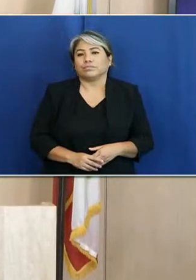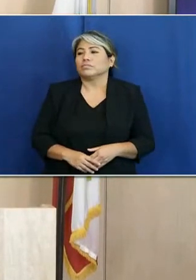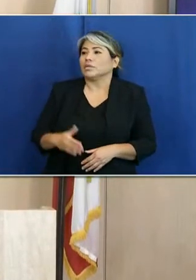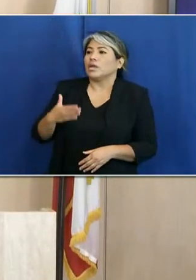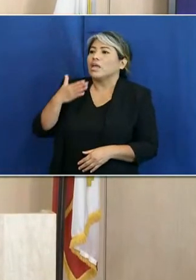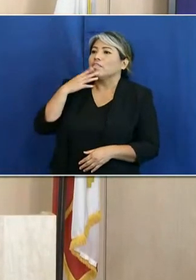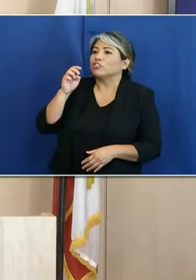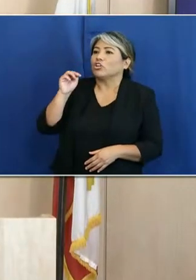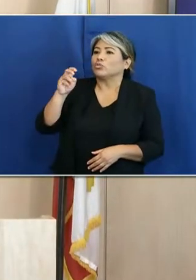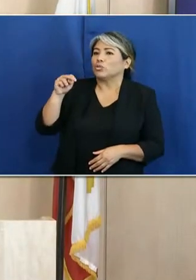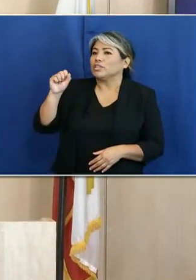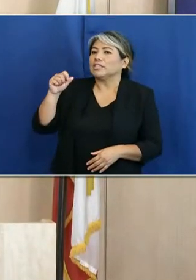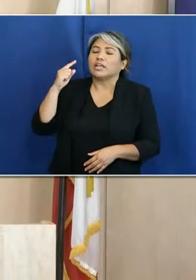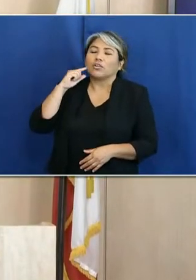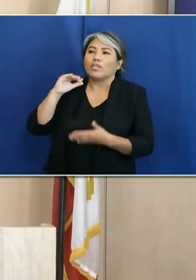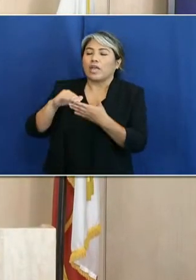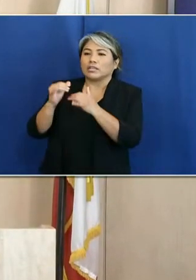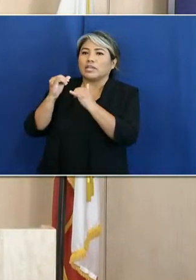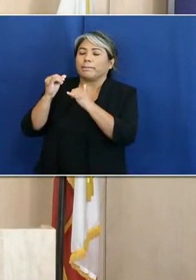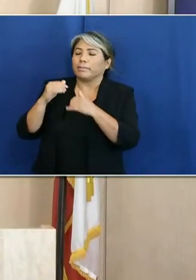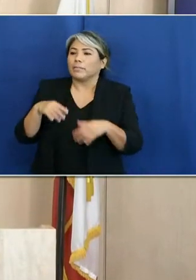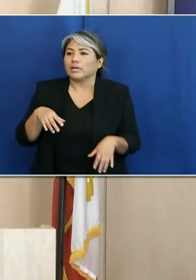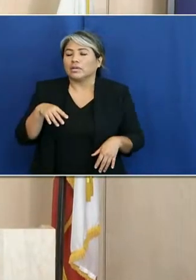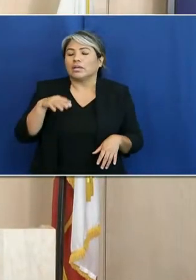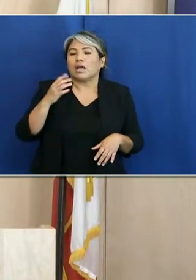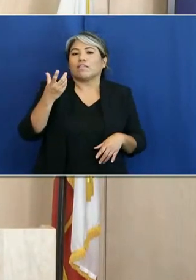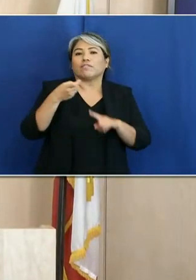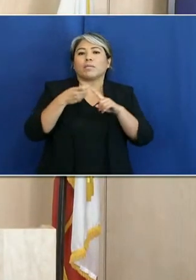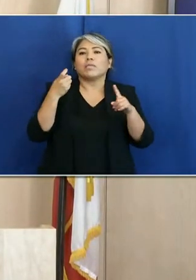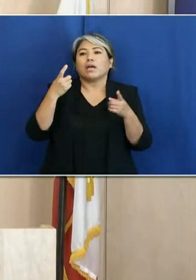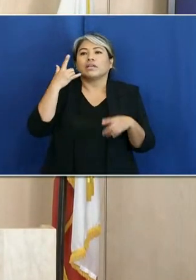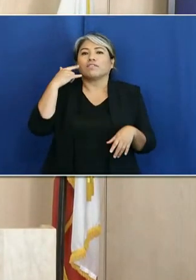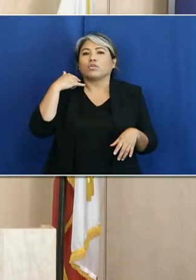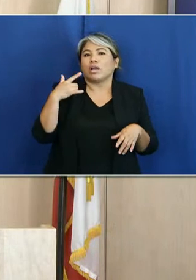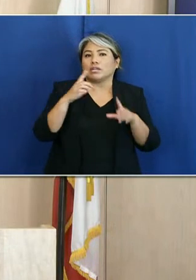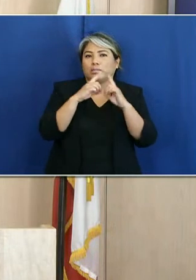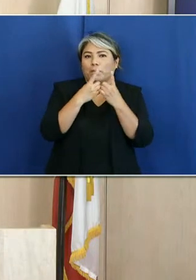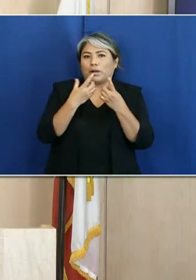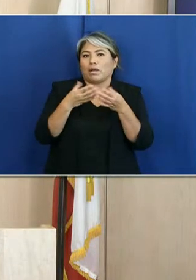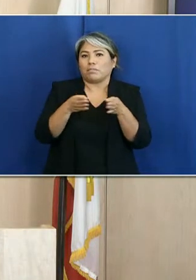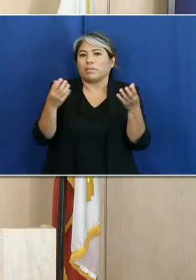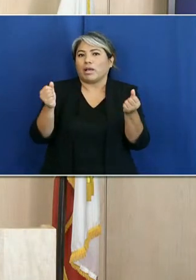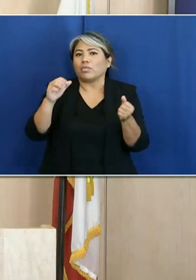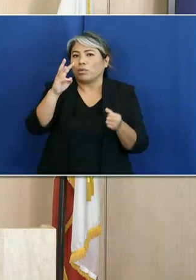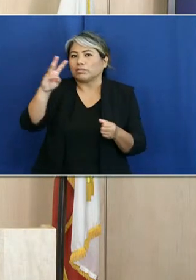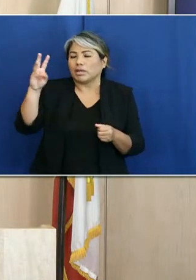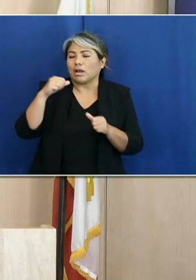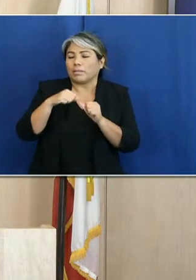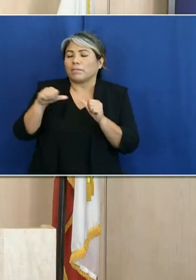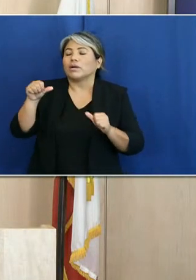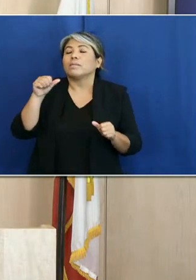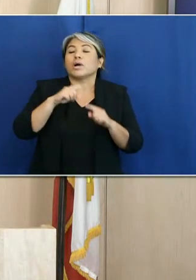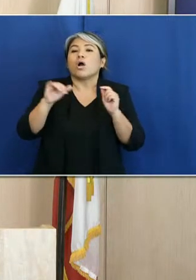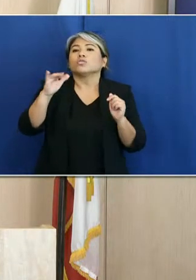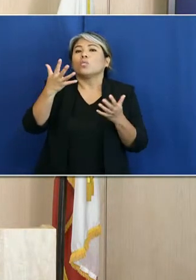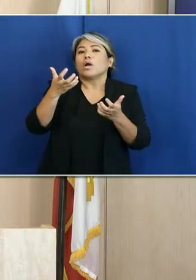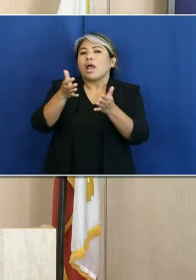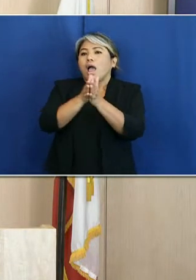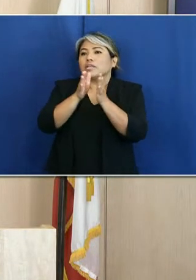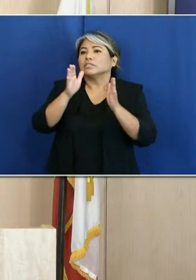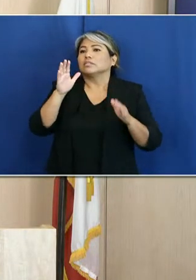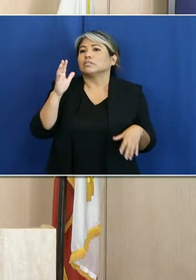Thank you, Dr. Wooten. Yes, I heard the governor as well. It was the CDPH website that I was referring to. But I also wanted to ask